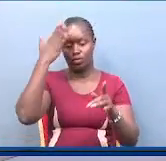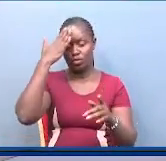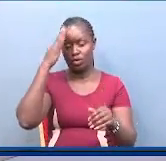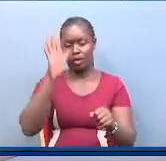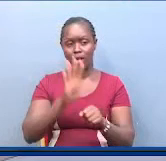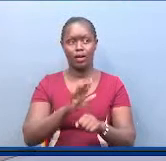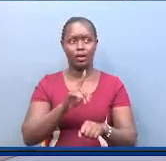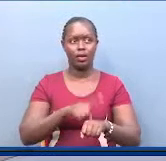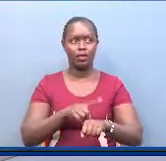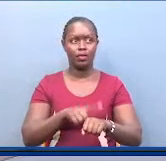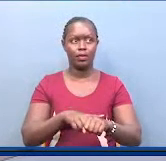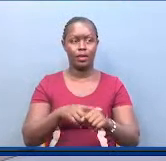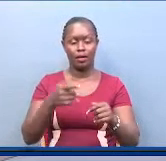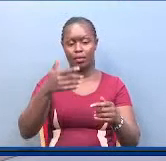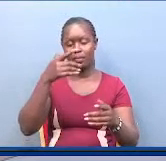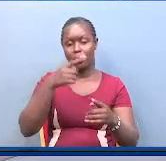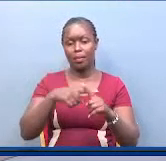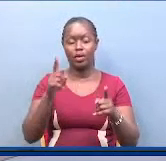You got a lot of airtime.